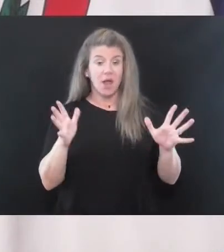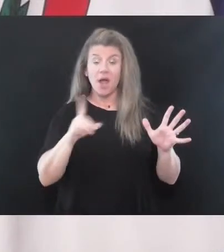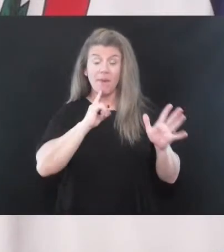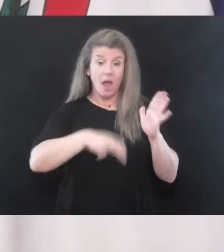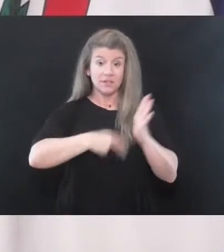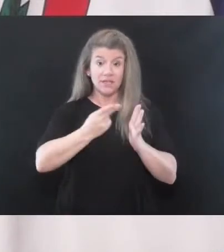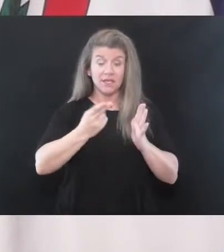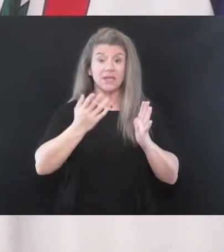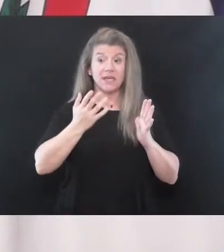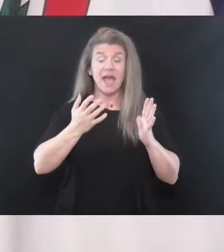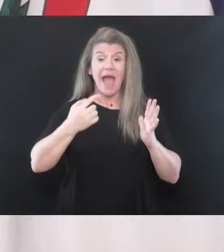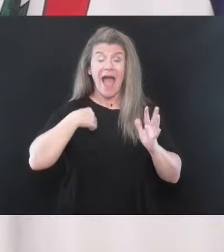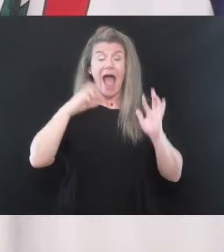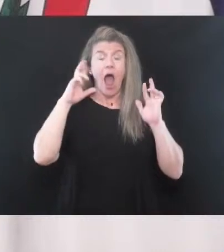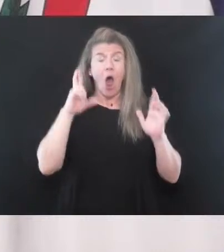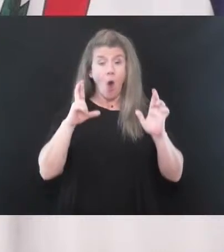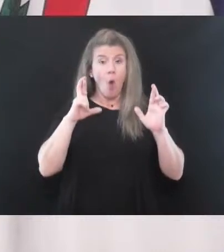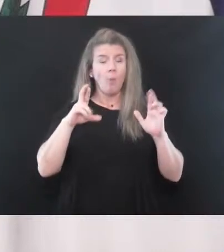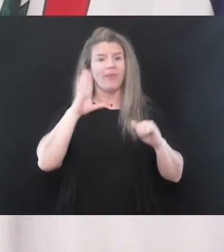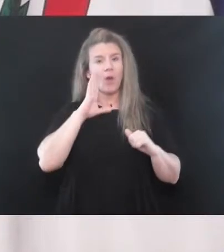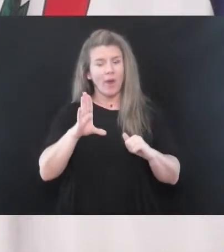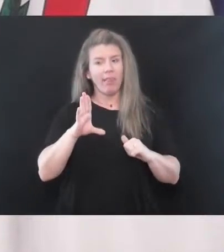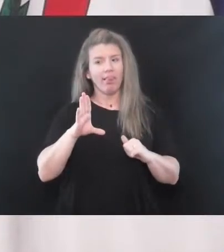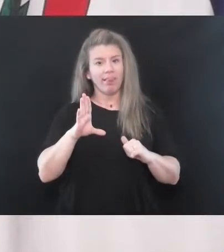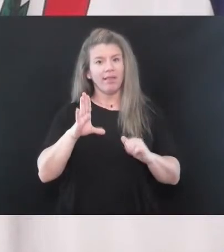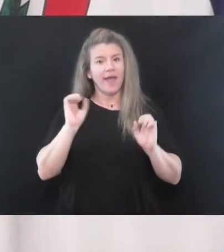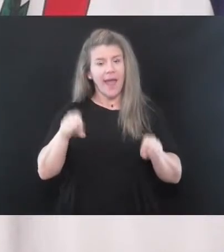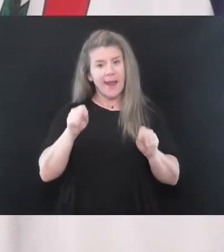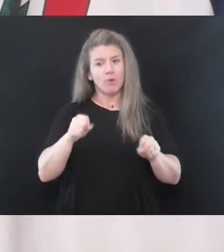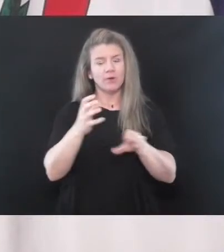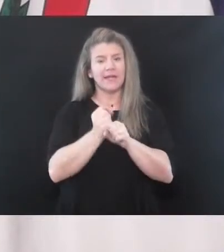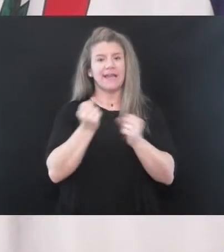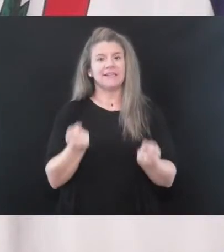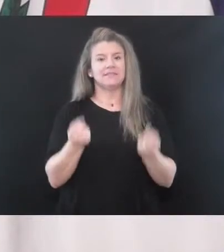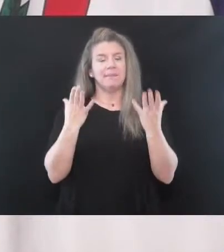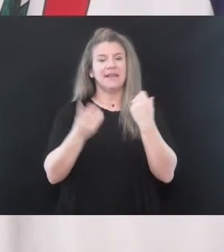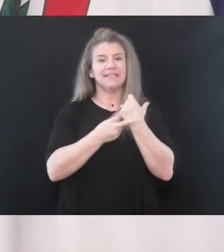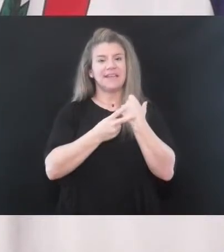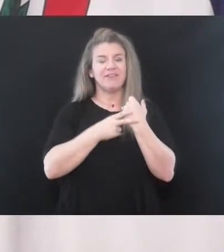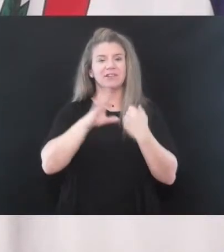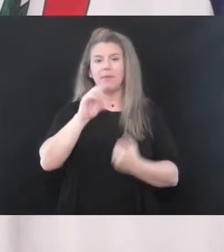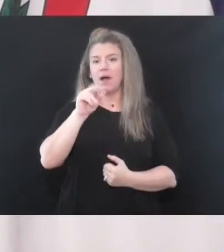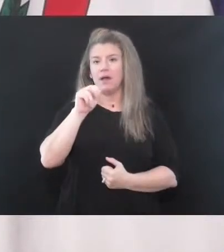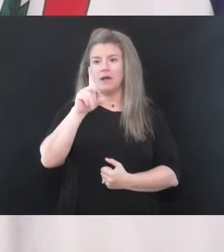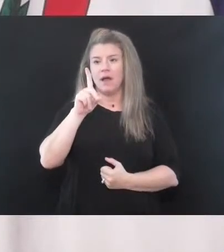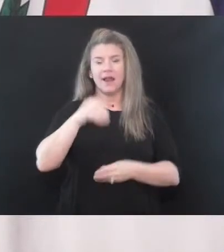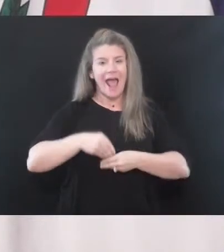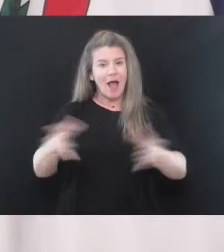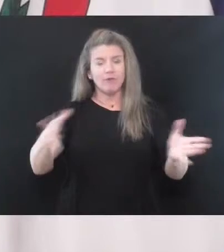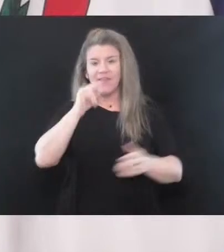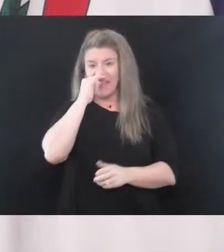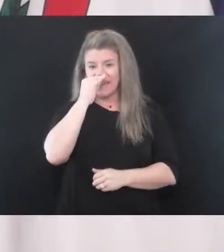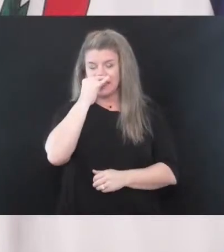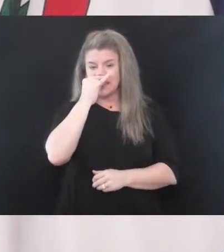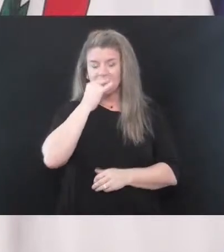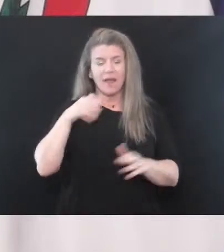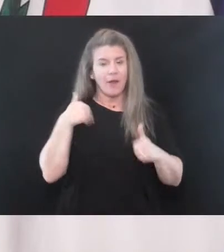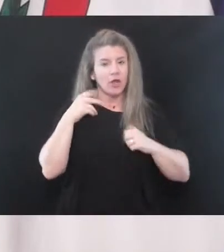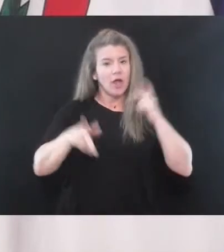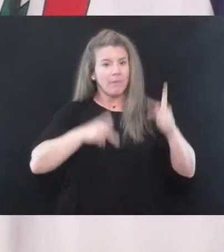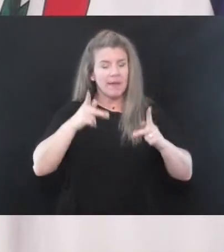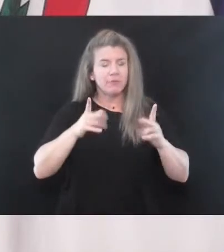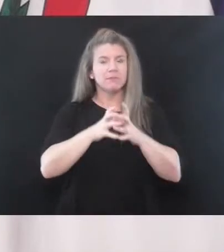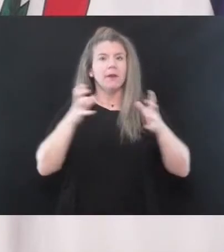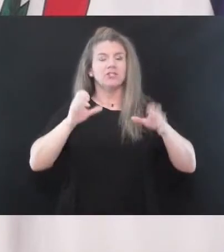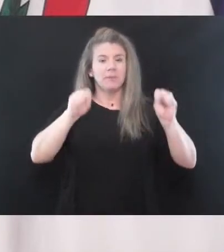nevertheless, I hope they'll that I'll be able to get as many savings bonds in the hands of our kids and our young people as I